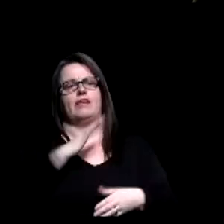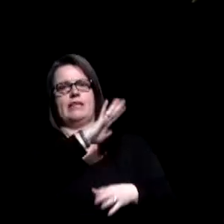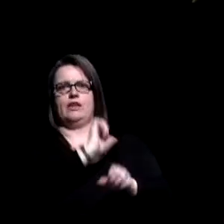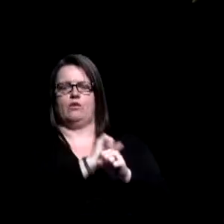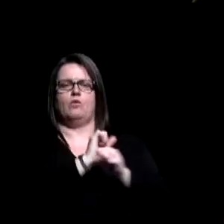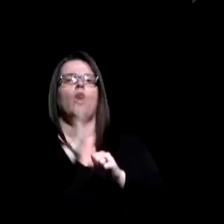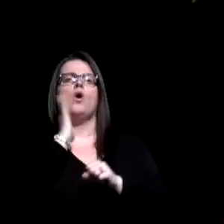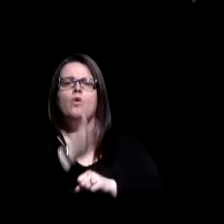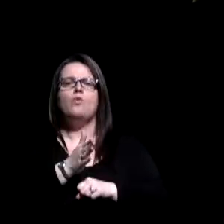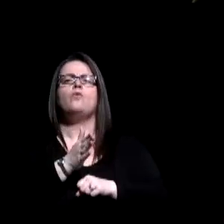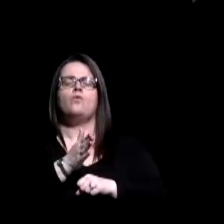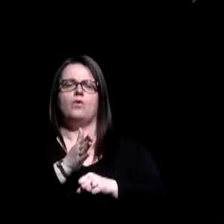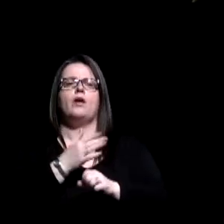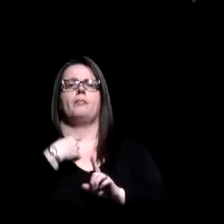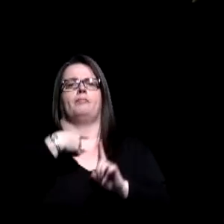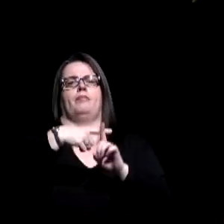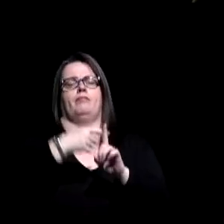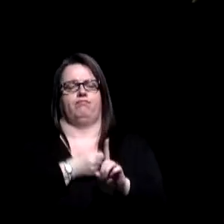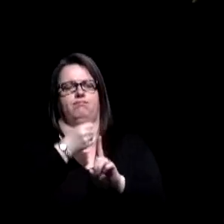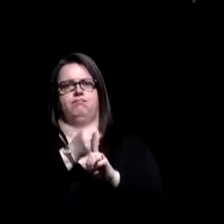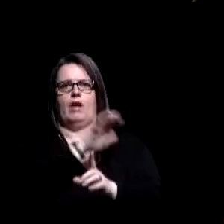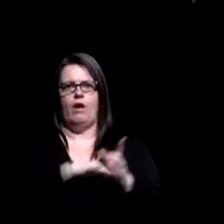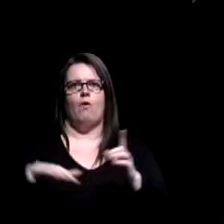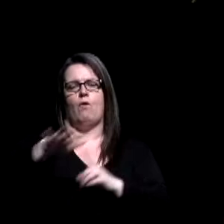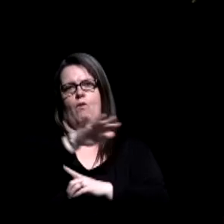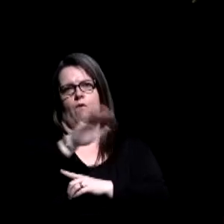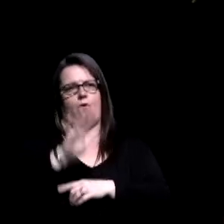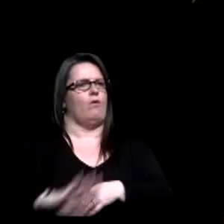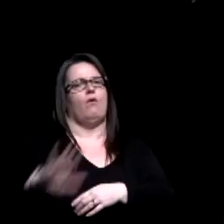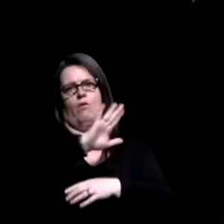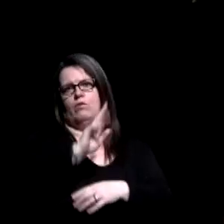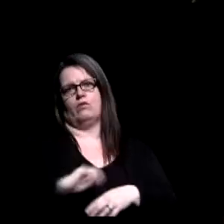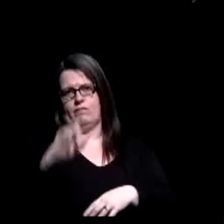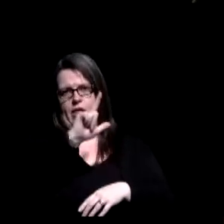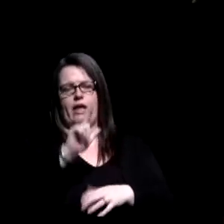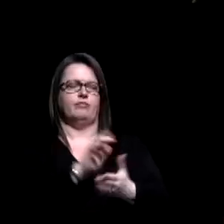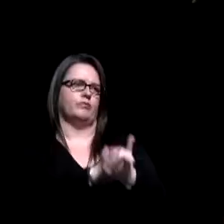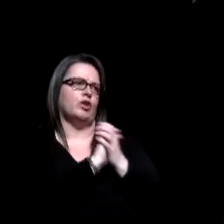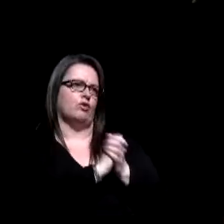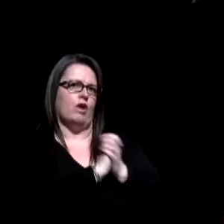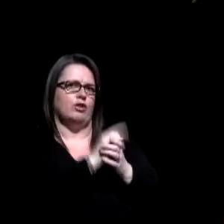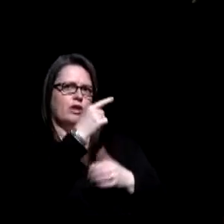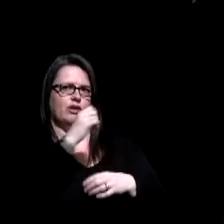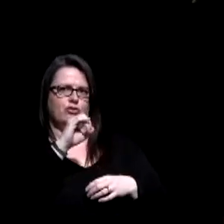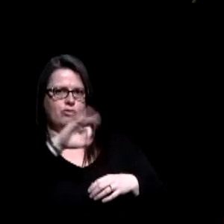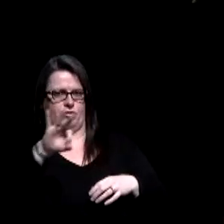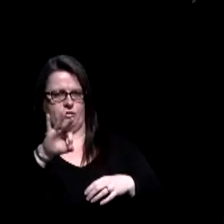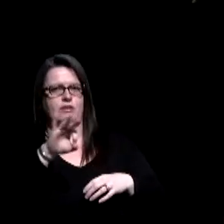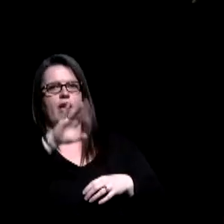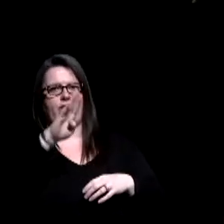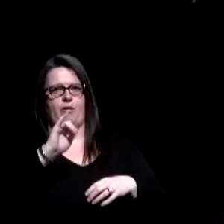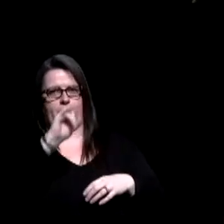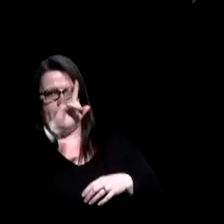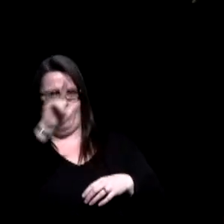impacts for the entire province. Congratulations, Jeff Bailey.